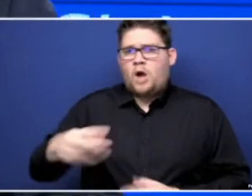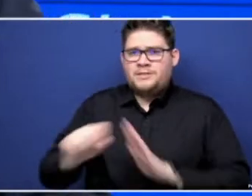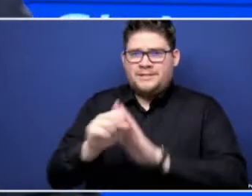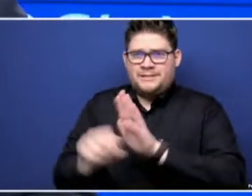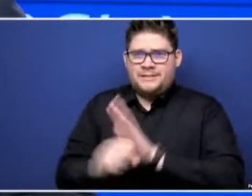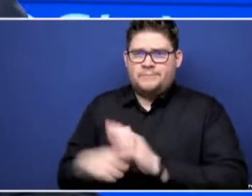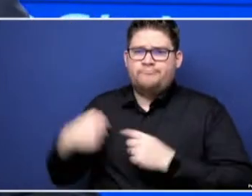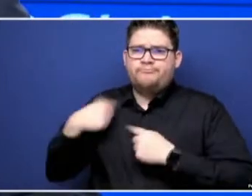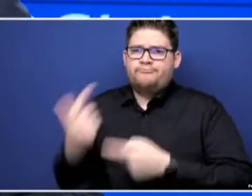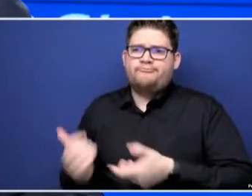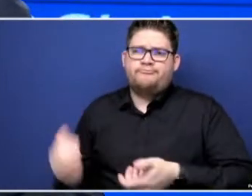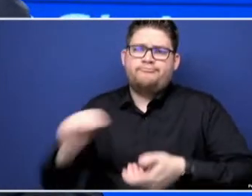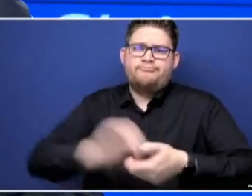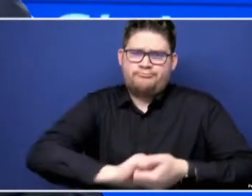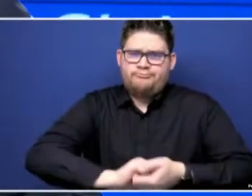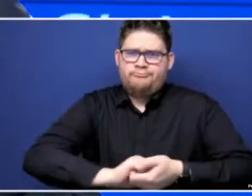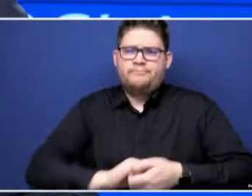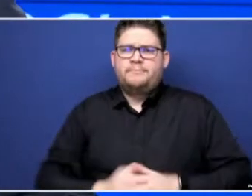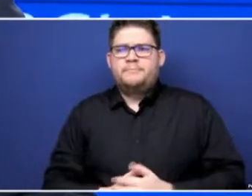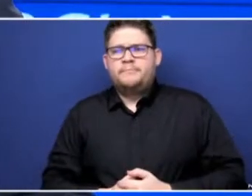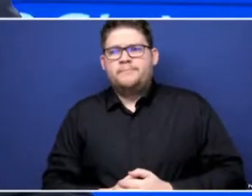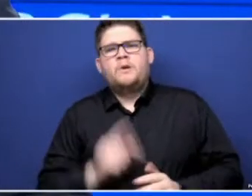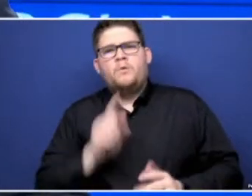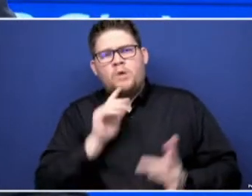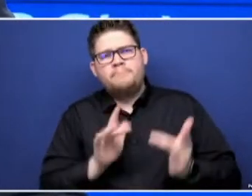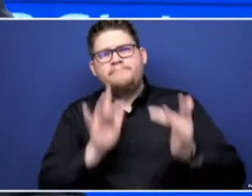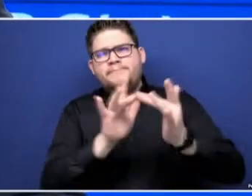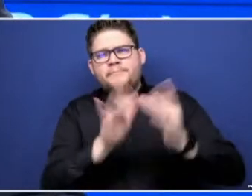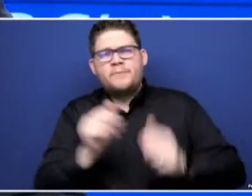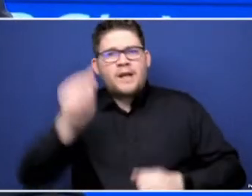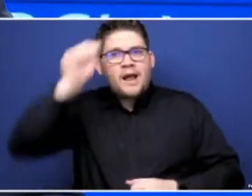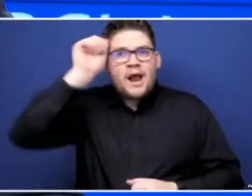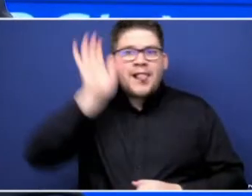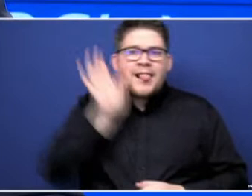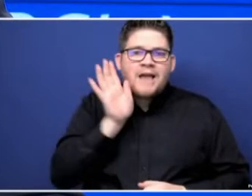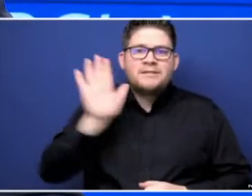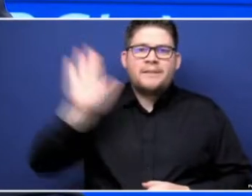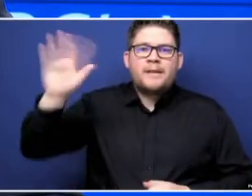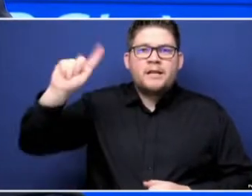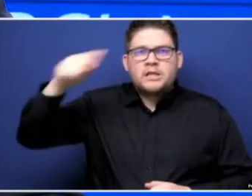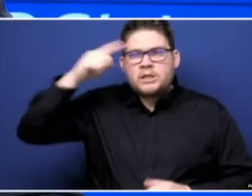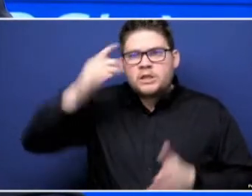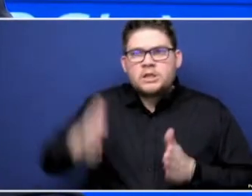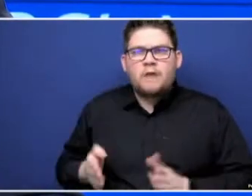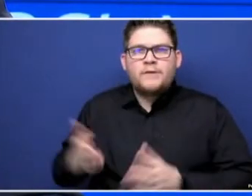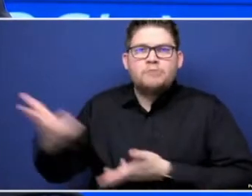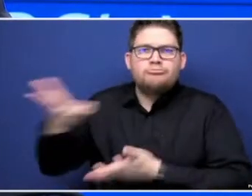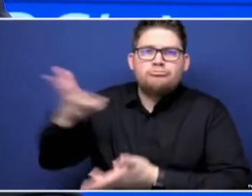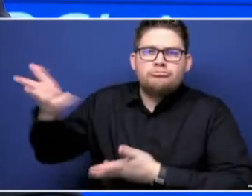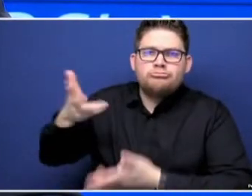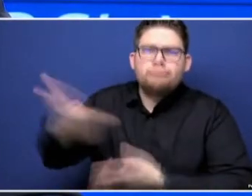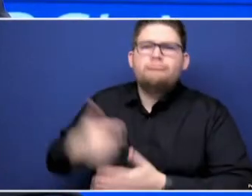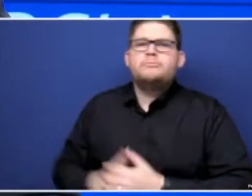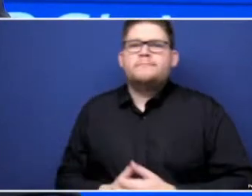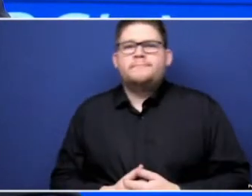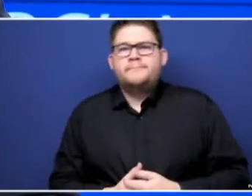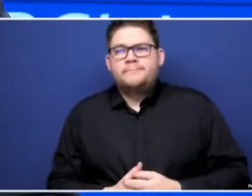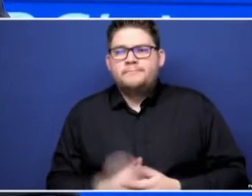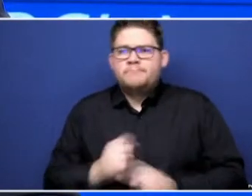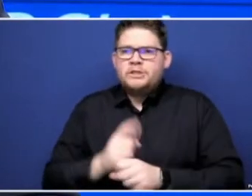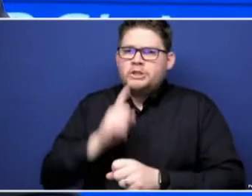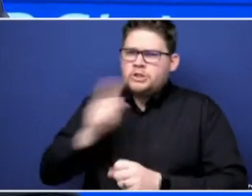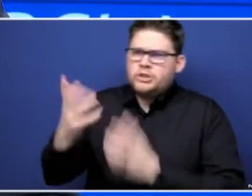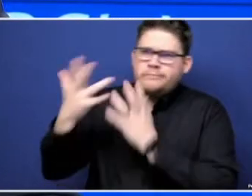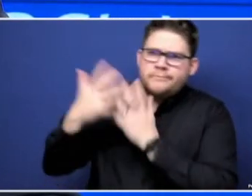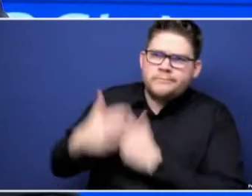theater groups are really asking for is when they're going to be able to open up. Struggling theaters and cinemas who are pointing to,